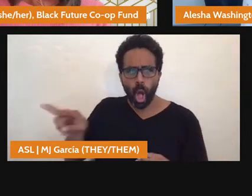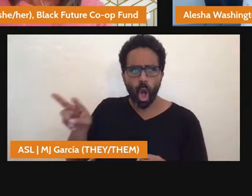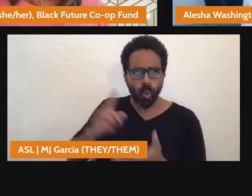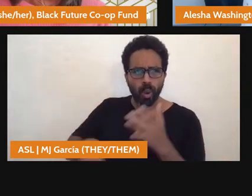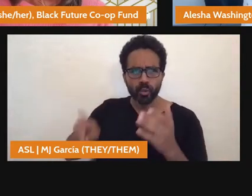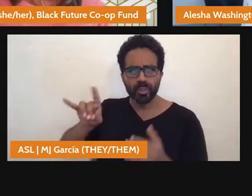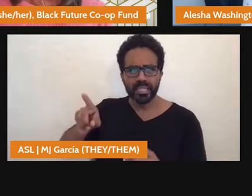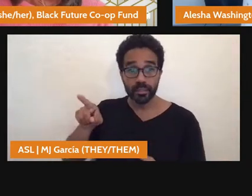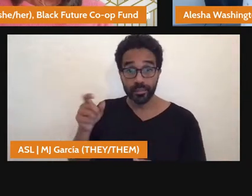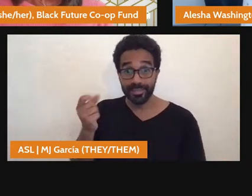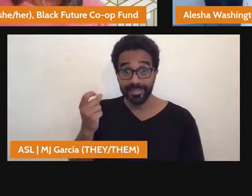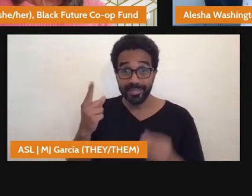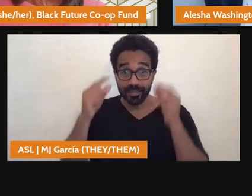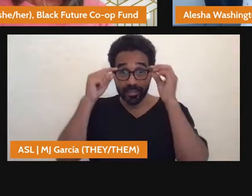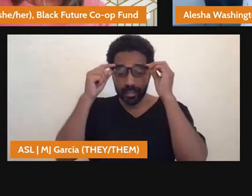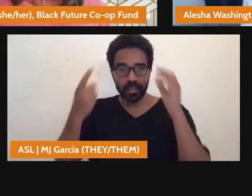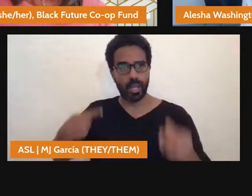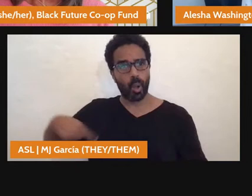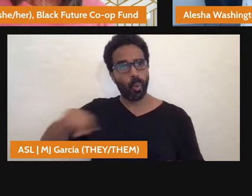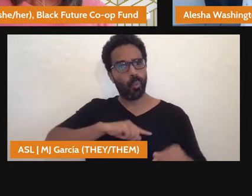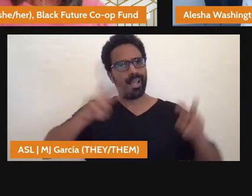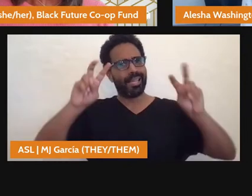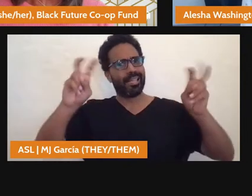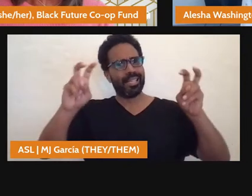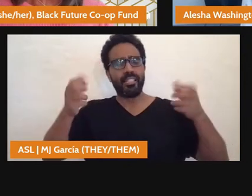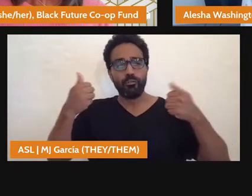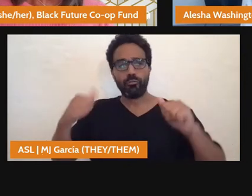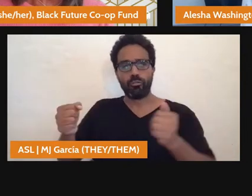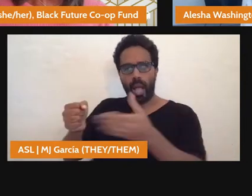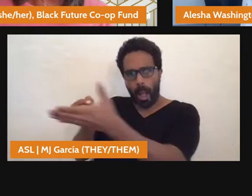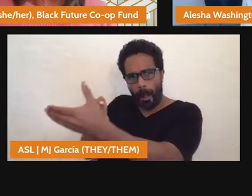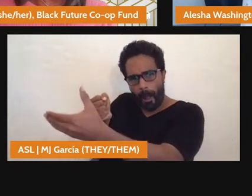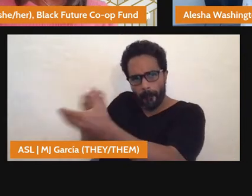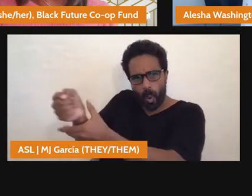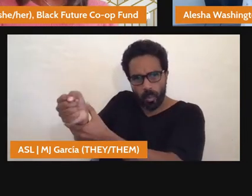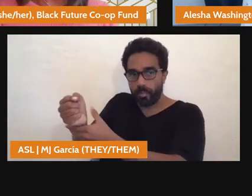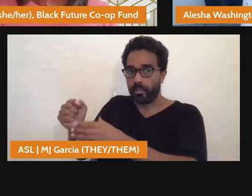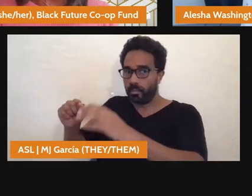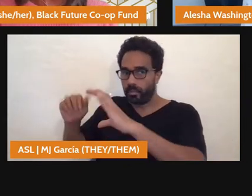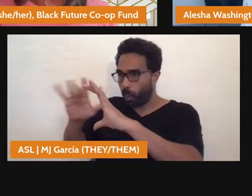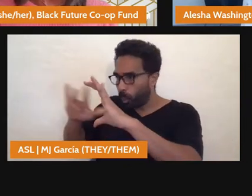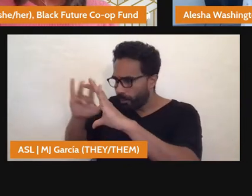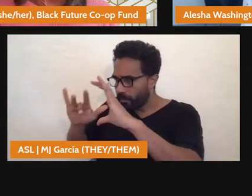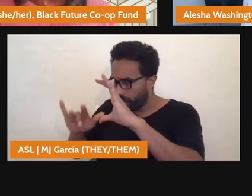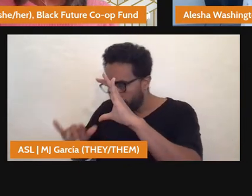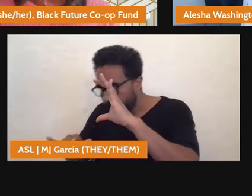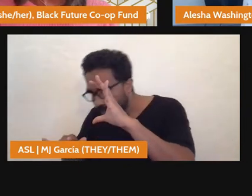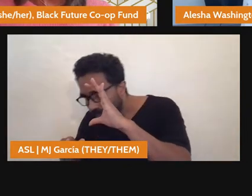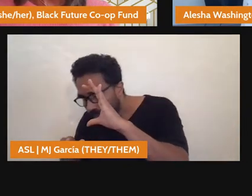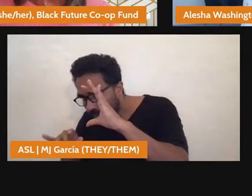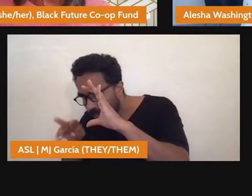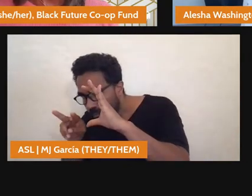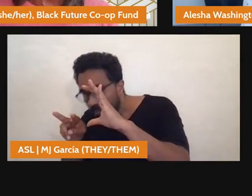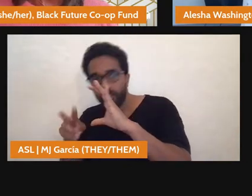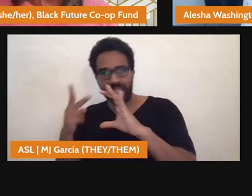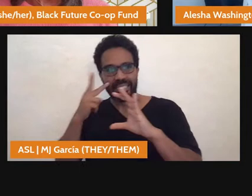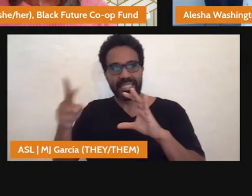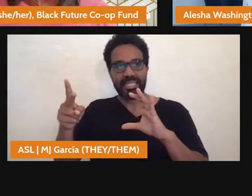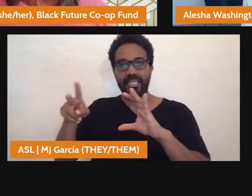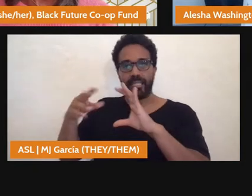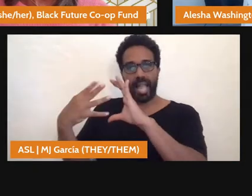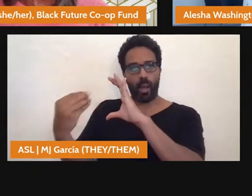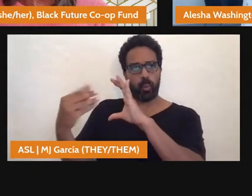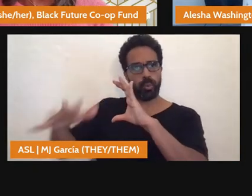we're all trying to punch through that box, because out there on the other side, that's the world we all want. All of